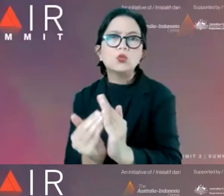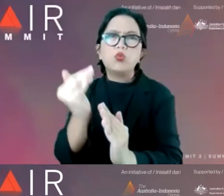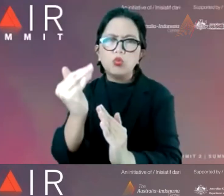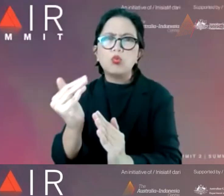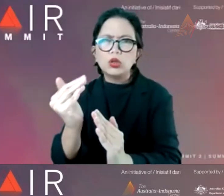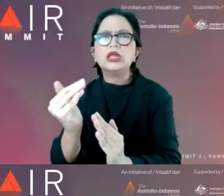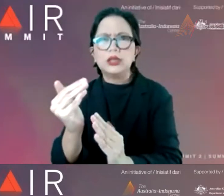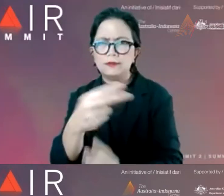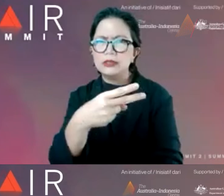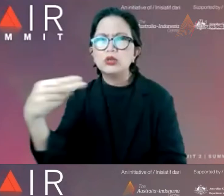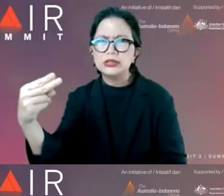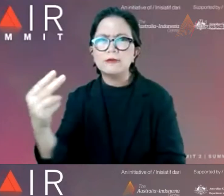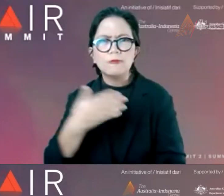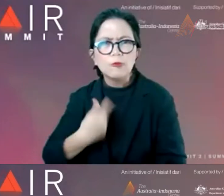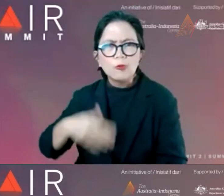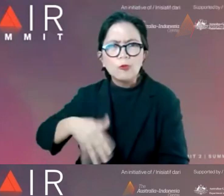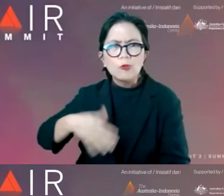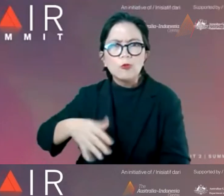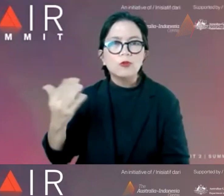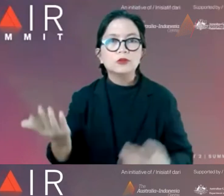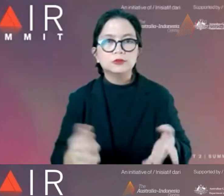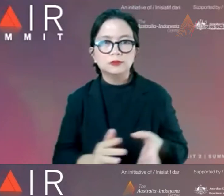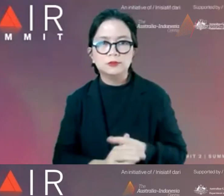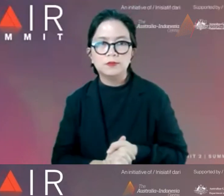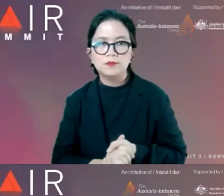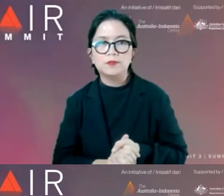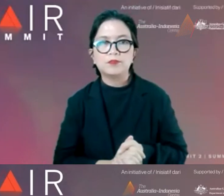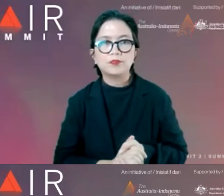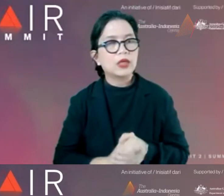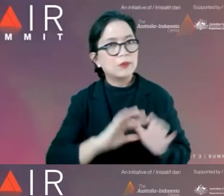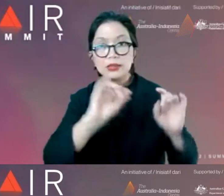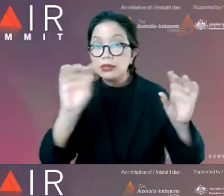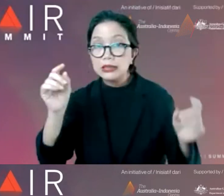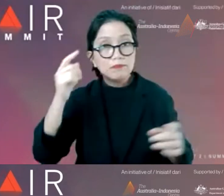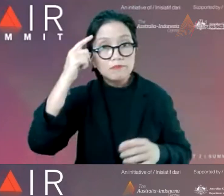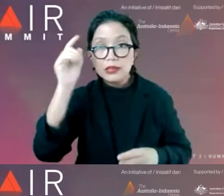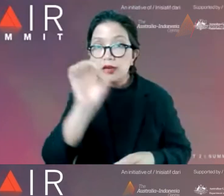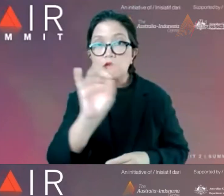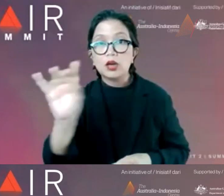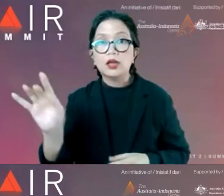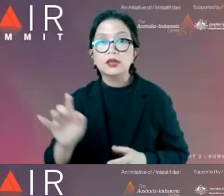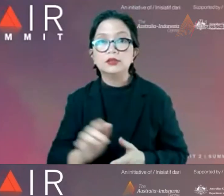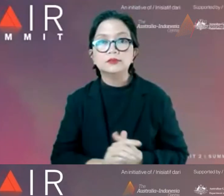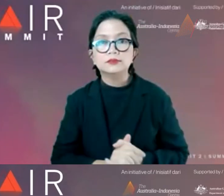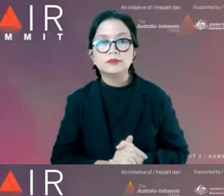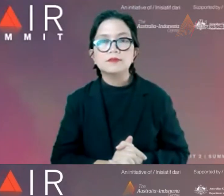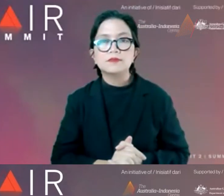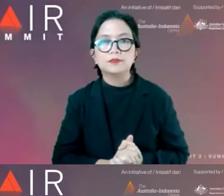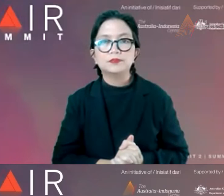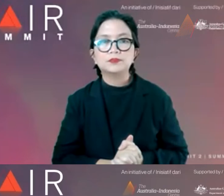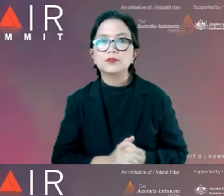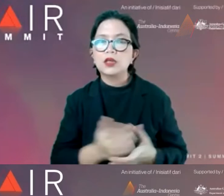provide a different perception to the community. Some of the people could see the